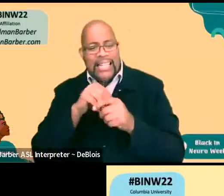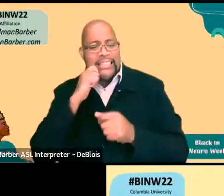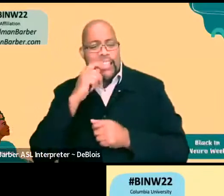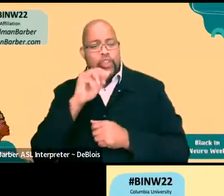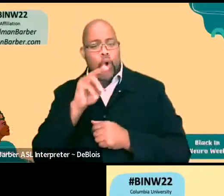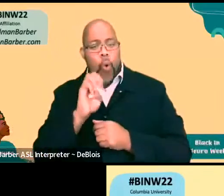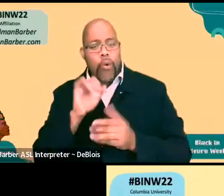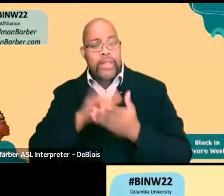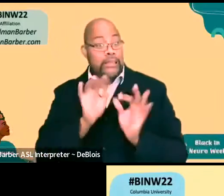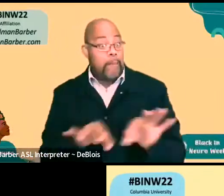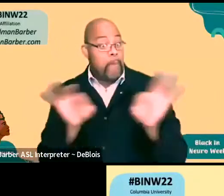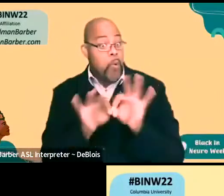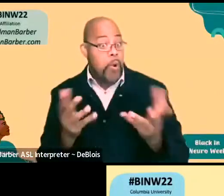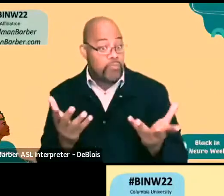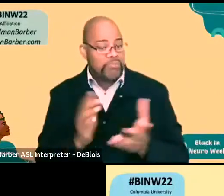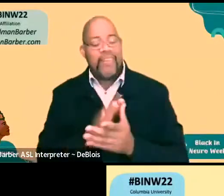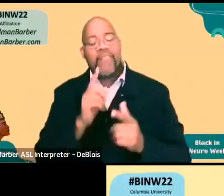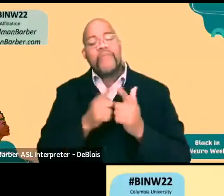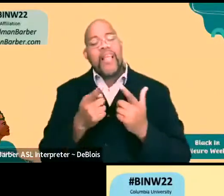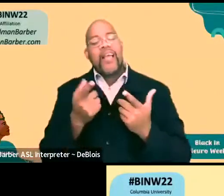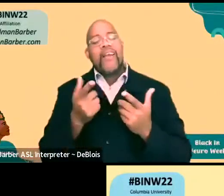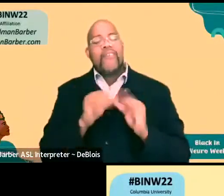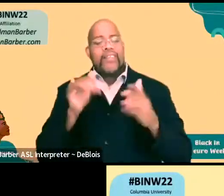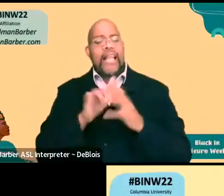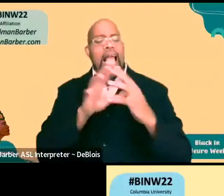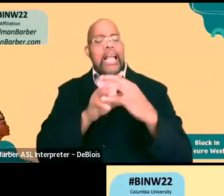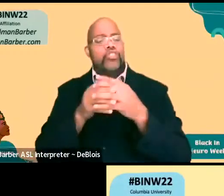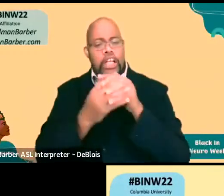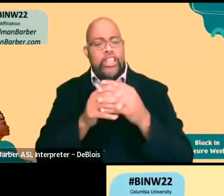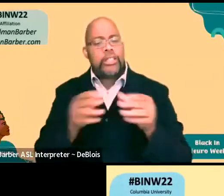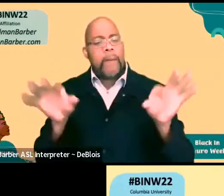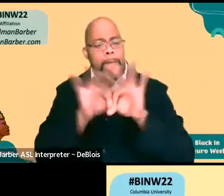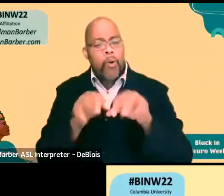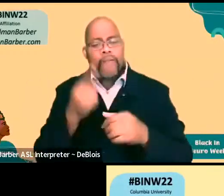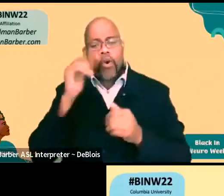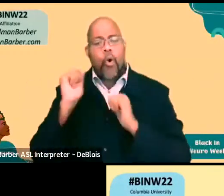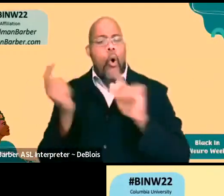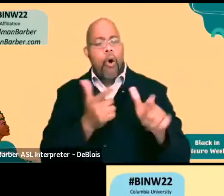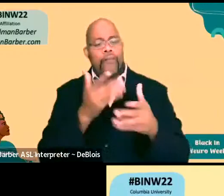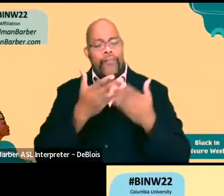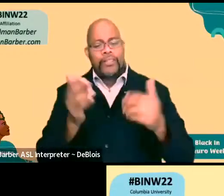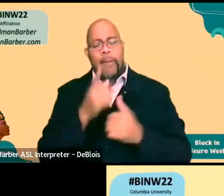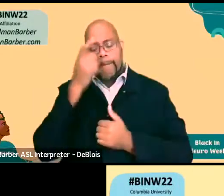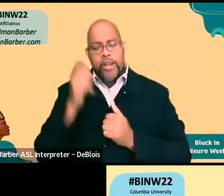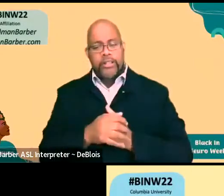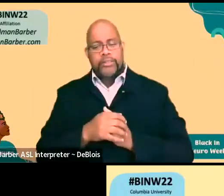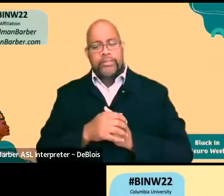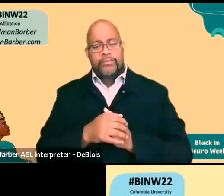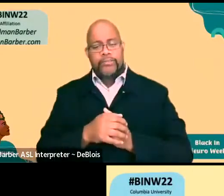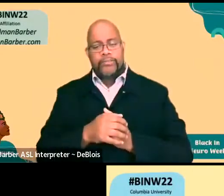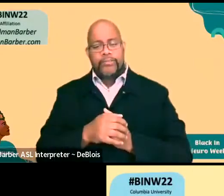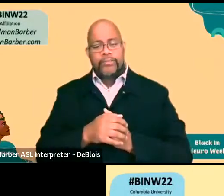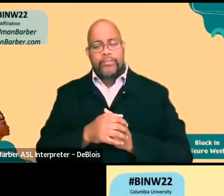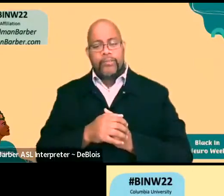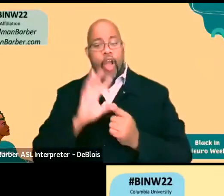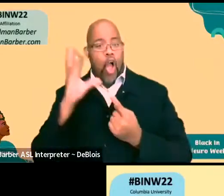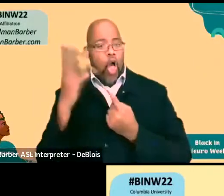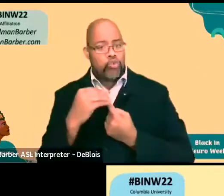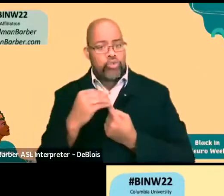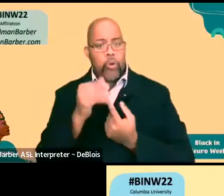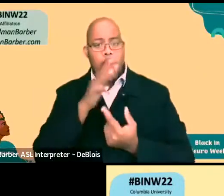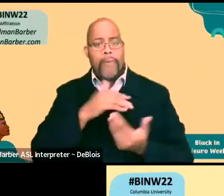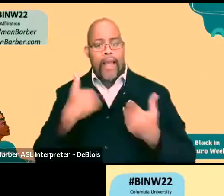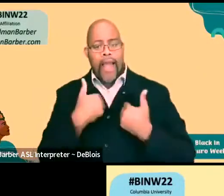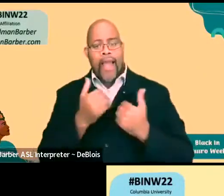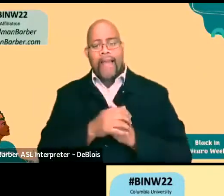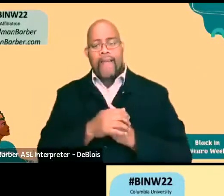right? So that's super important. And then, of course, intersectionality is important for all of these things because, culturally, women